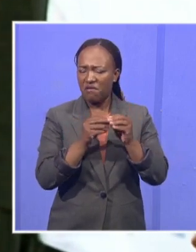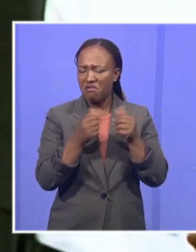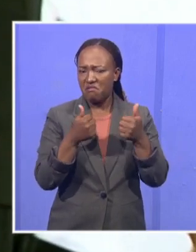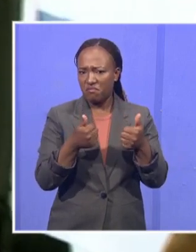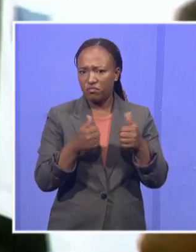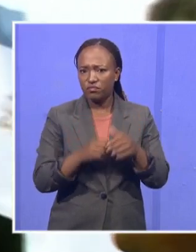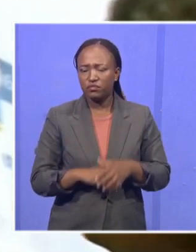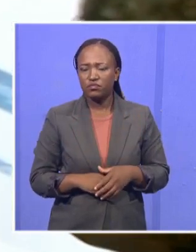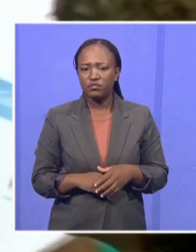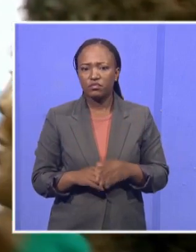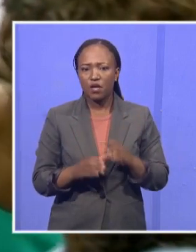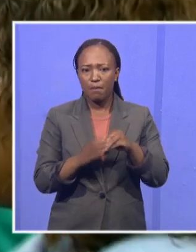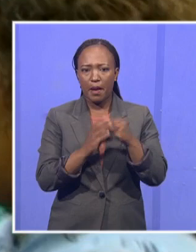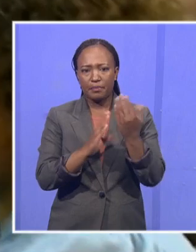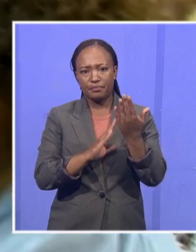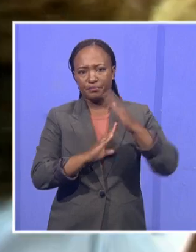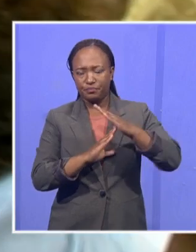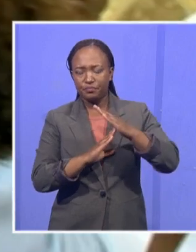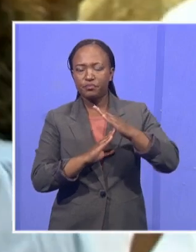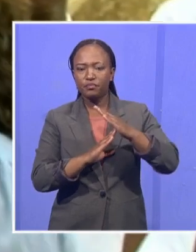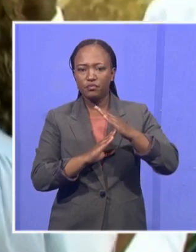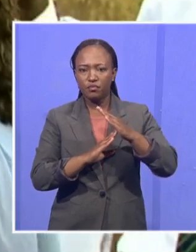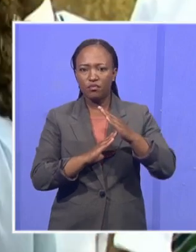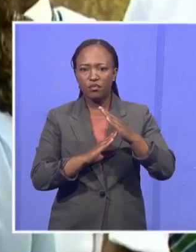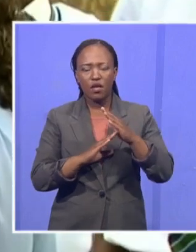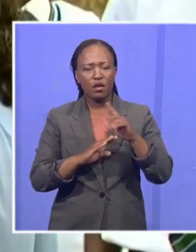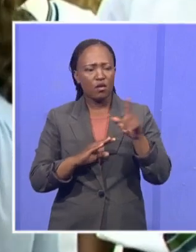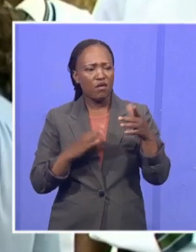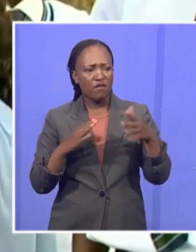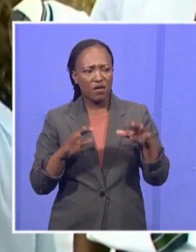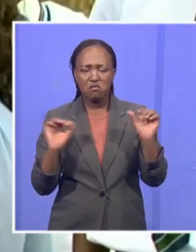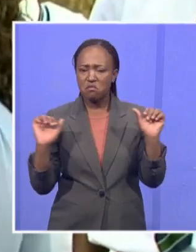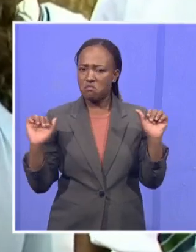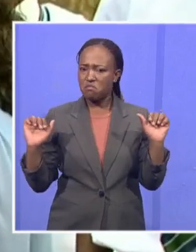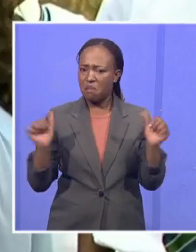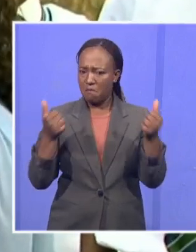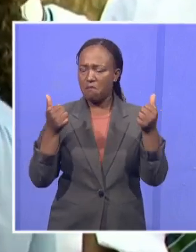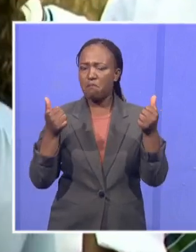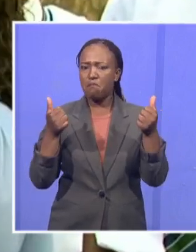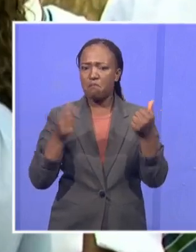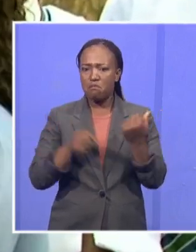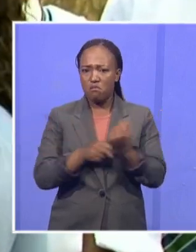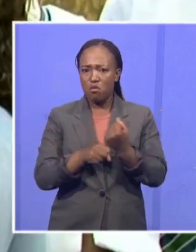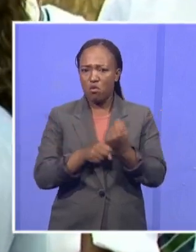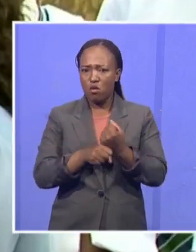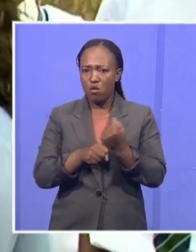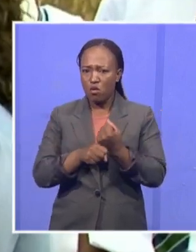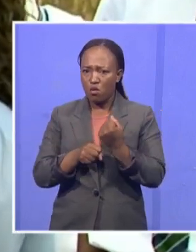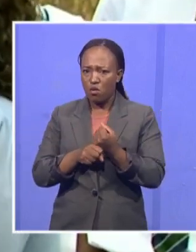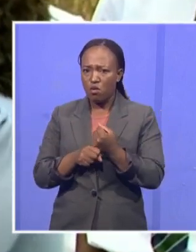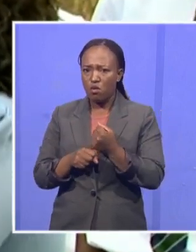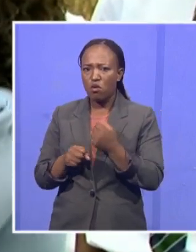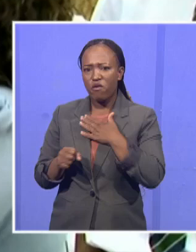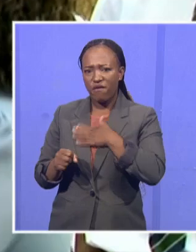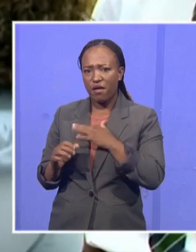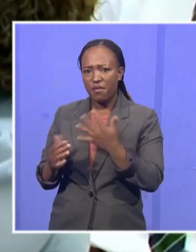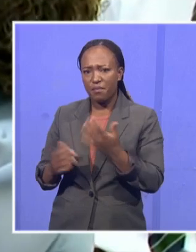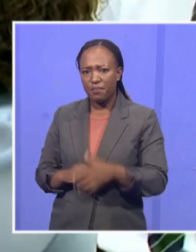of the top achievers, those who did sterling work, outstanding. How does that make you